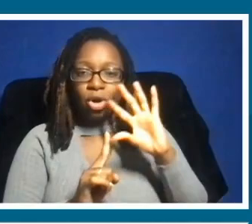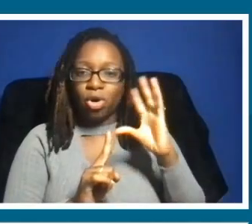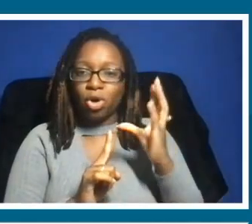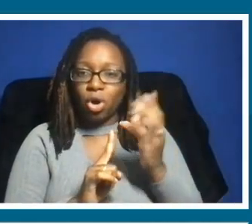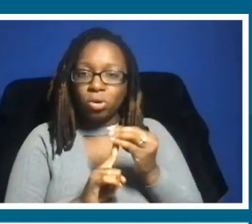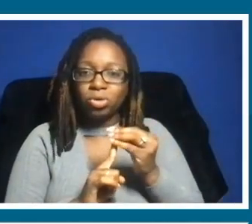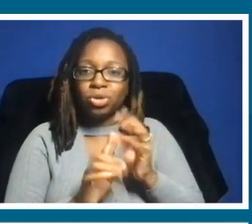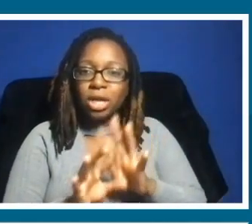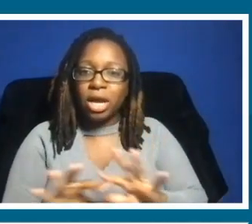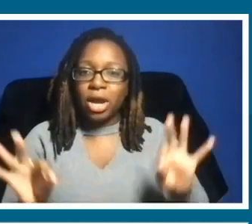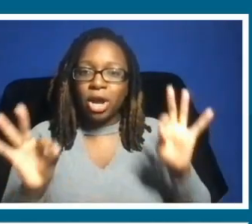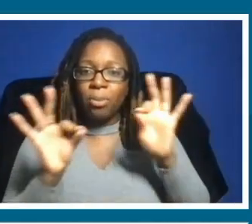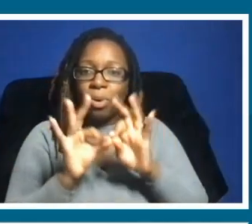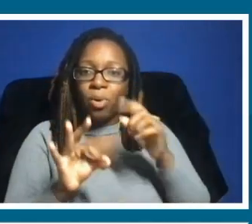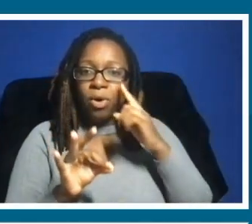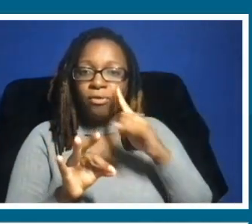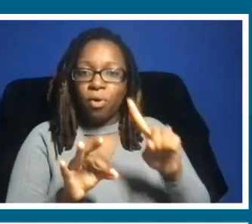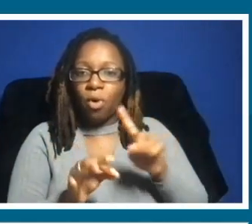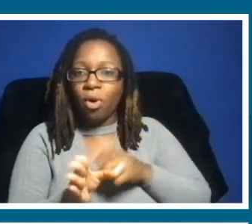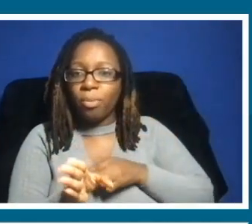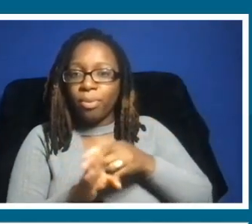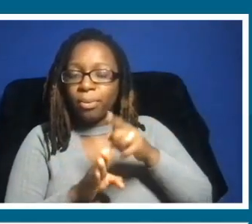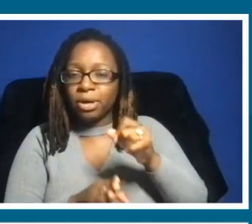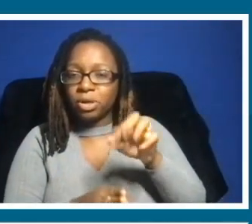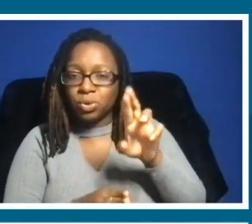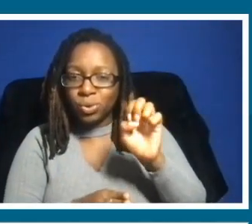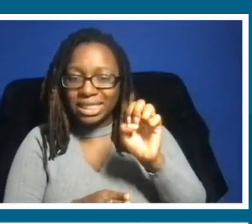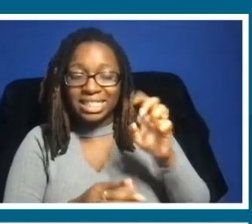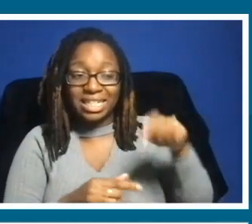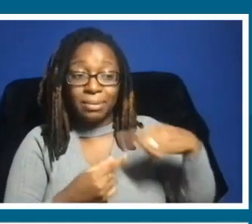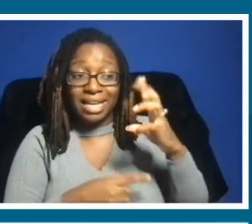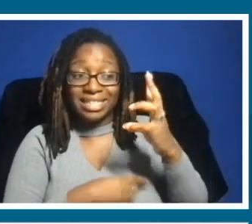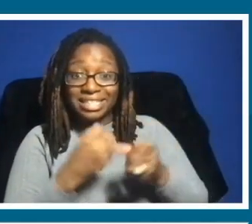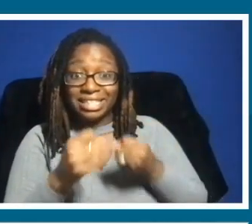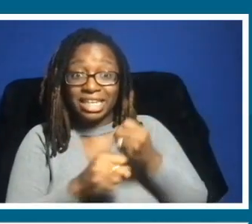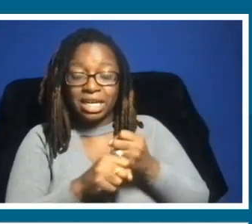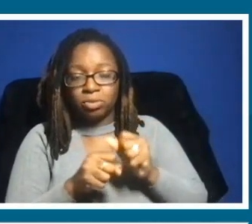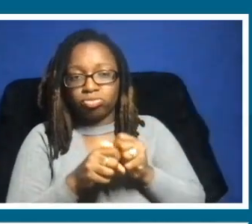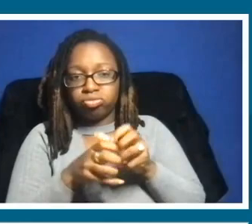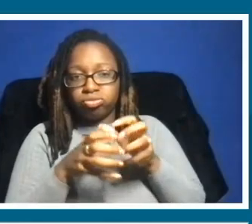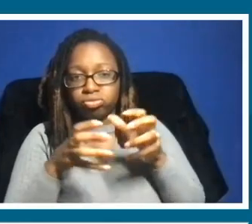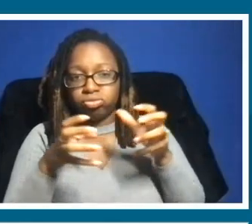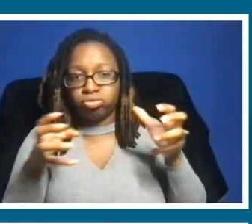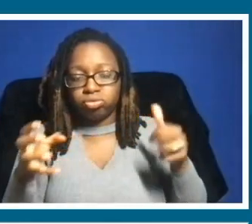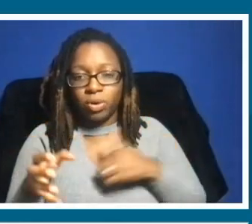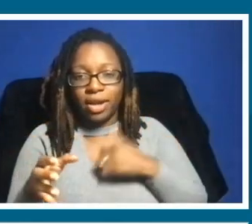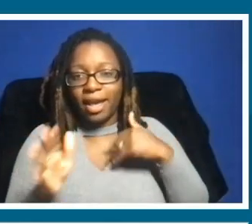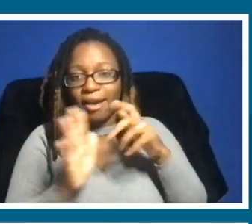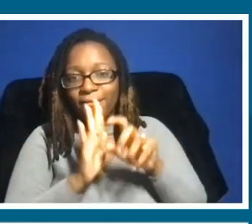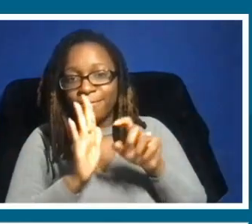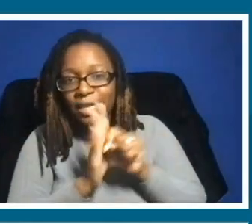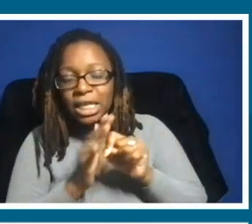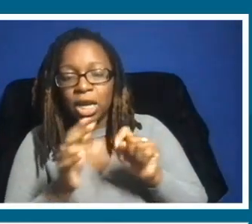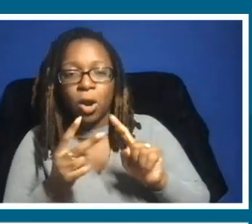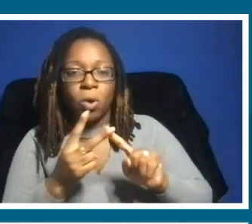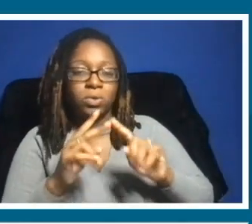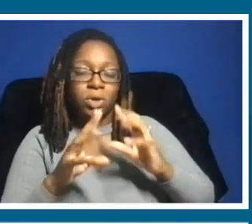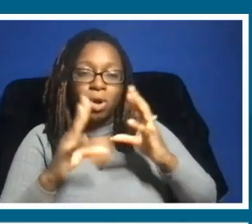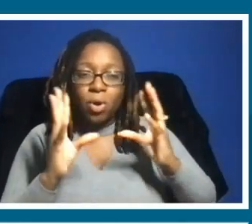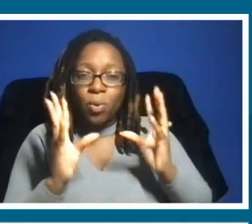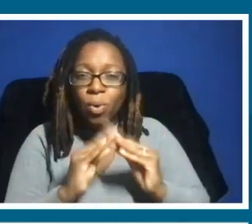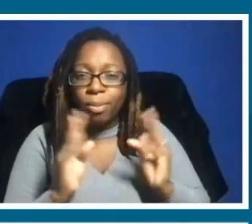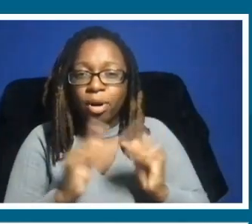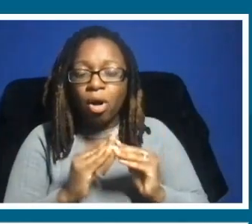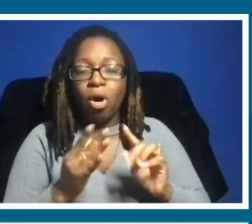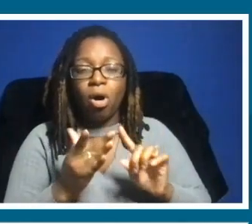pedagogy with primary sources. And it's evolved over the past 6 years. We have created videos and webinars and